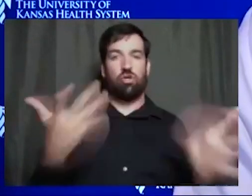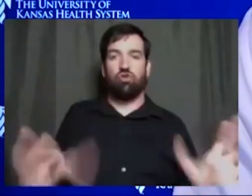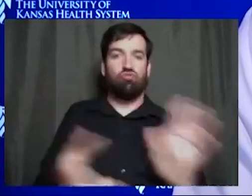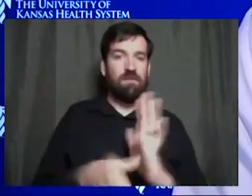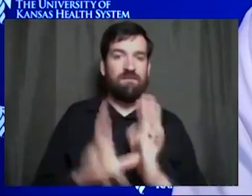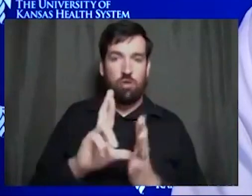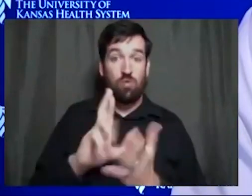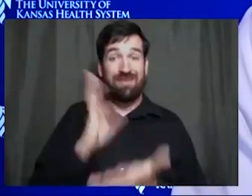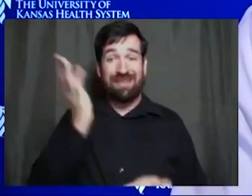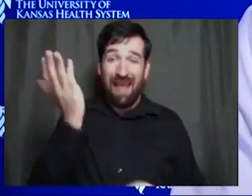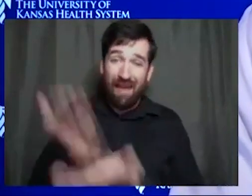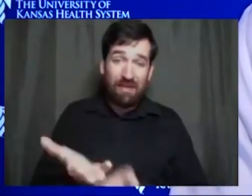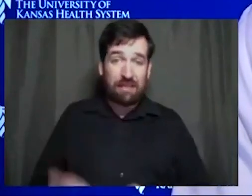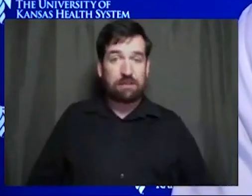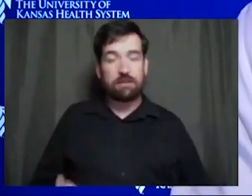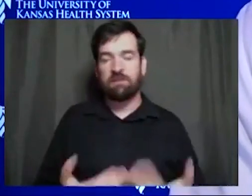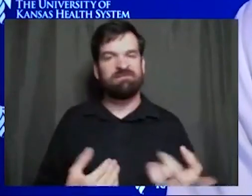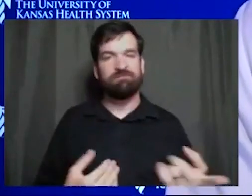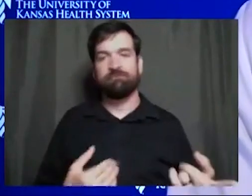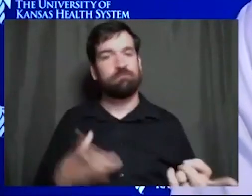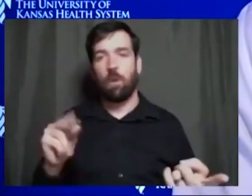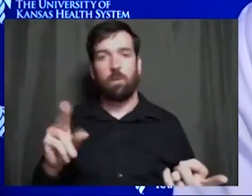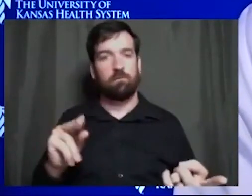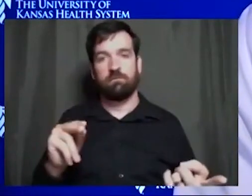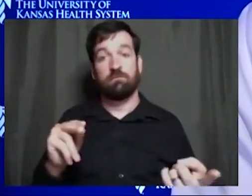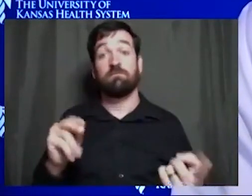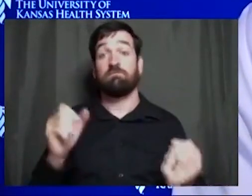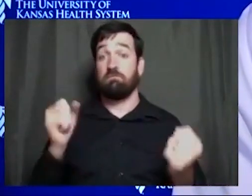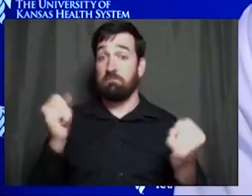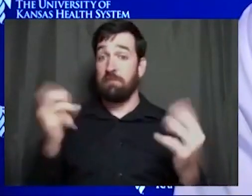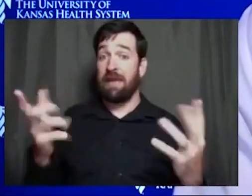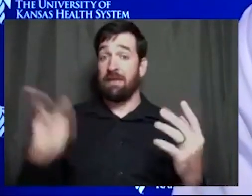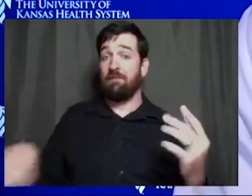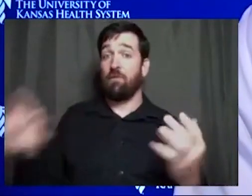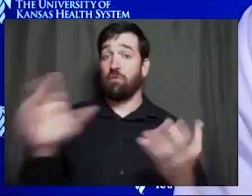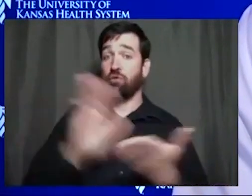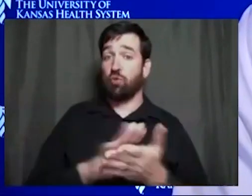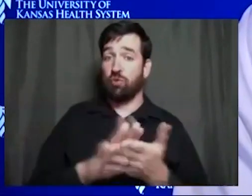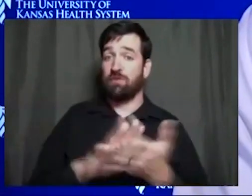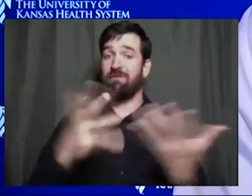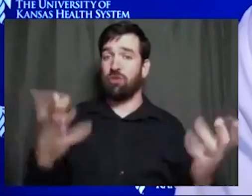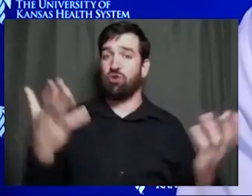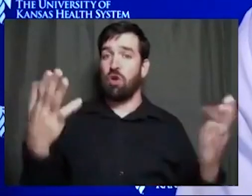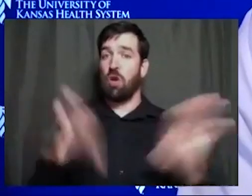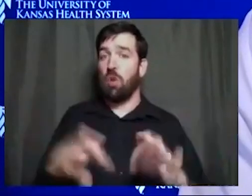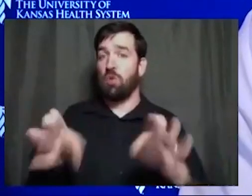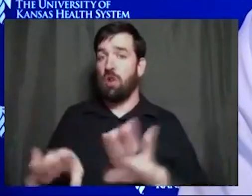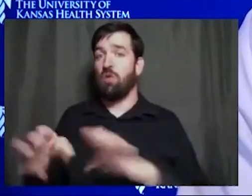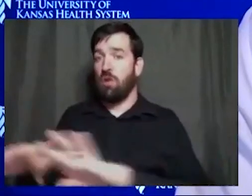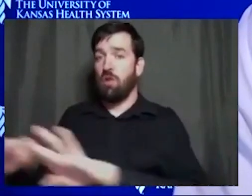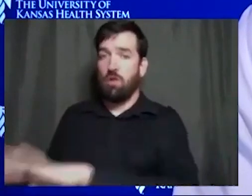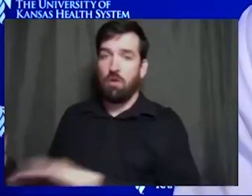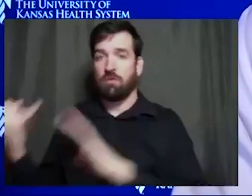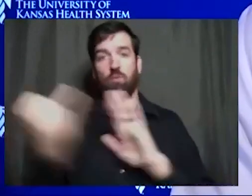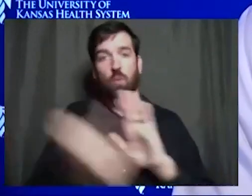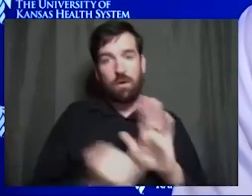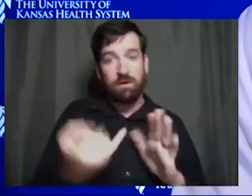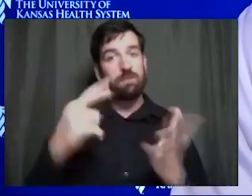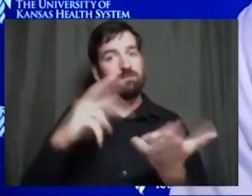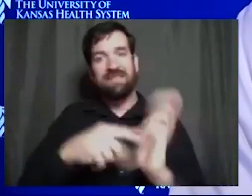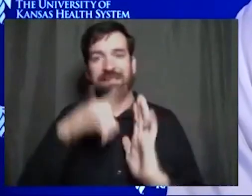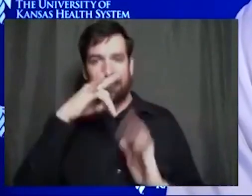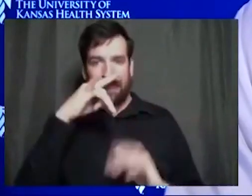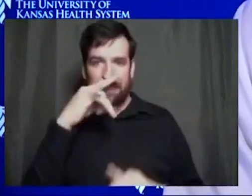that answer would be no. And a lot of these schools are being shut down now and quarantined. And again, that puts kids at home. That